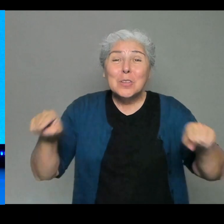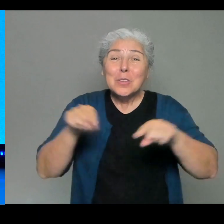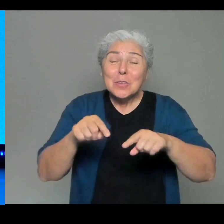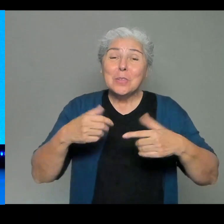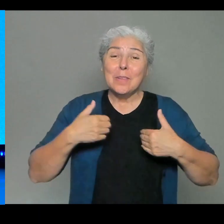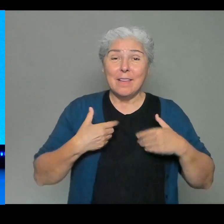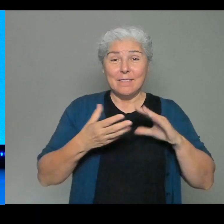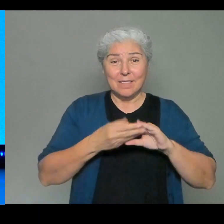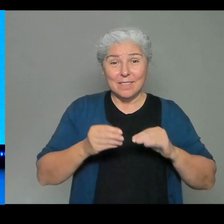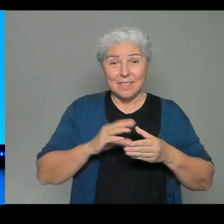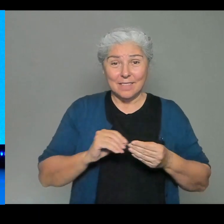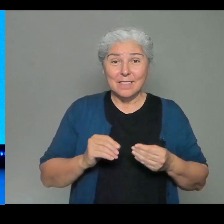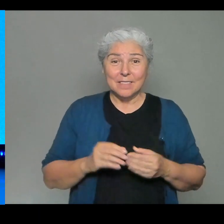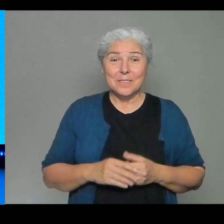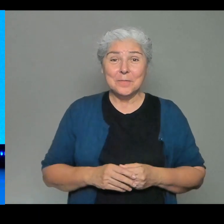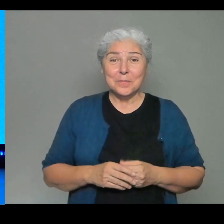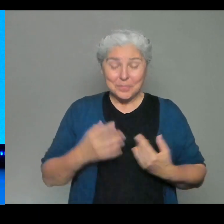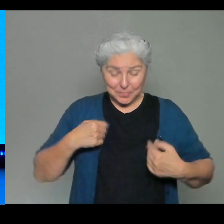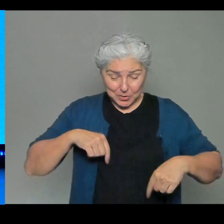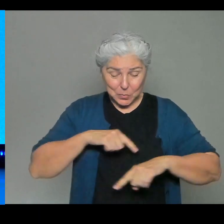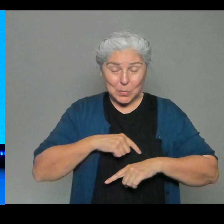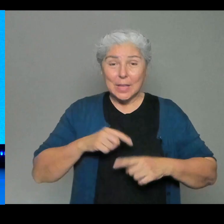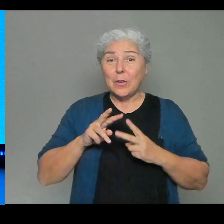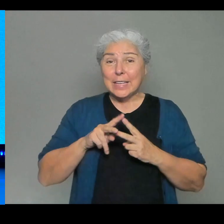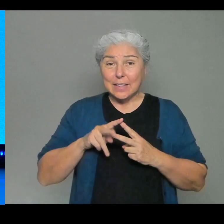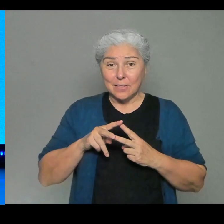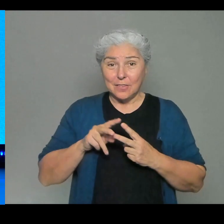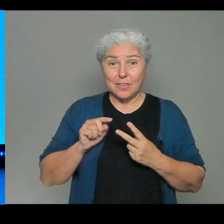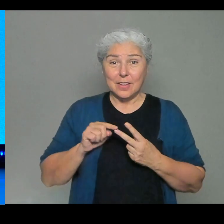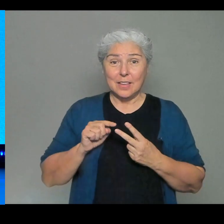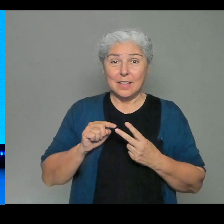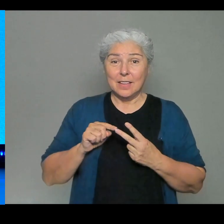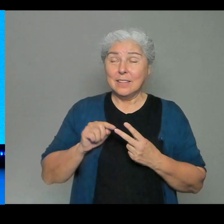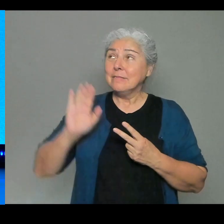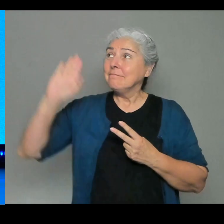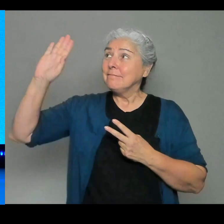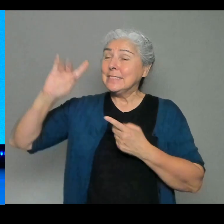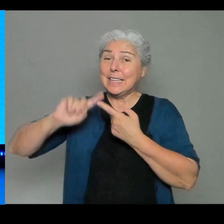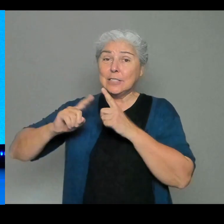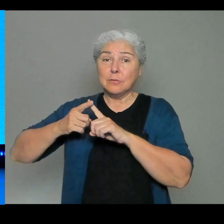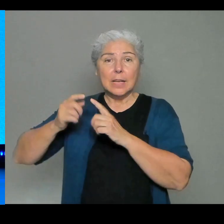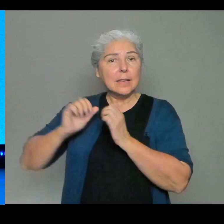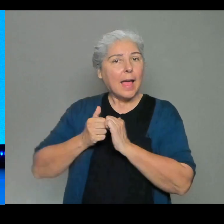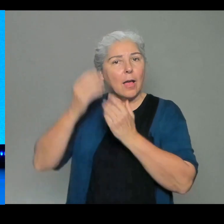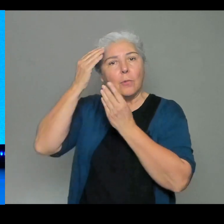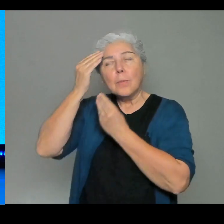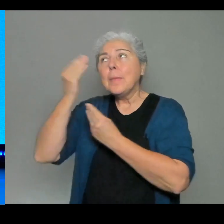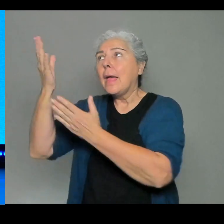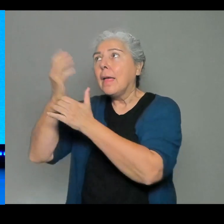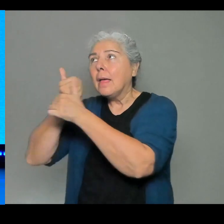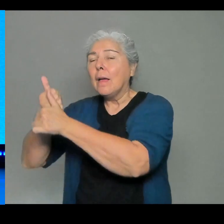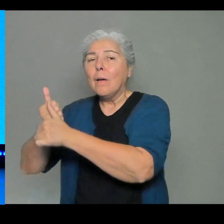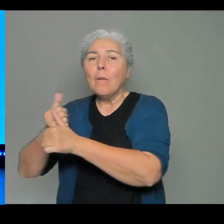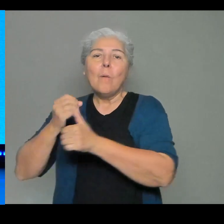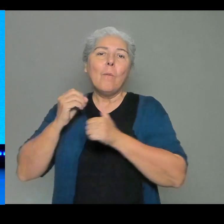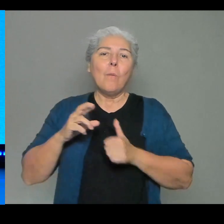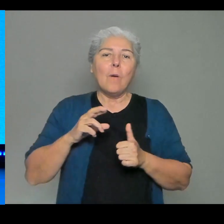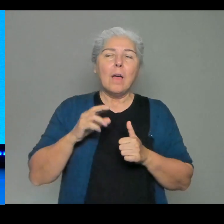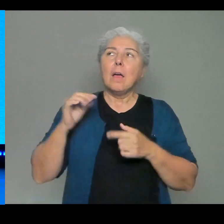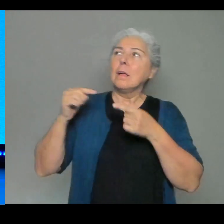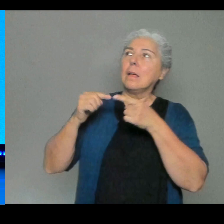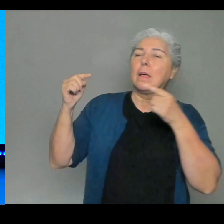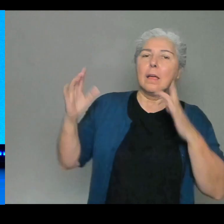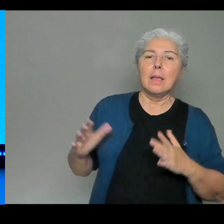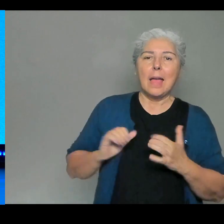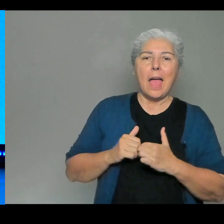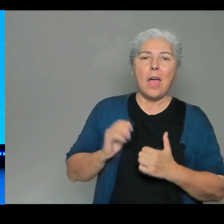are in a narrative. All of y'all, all of us, are either God's friend by obeying him,